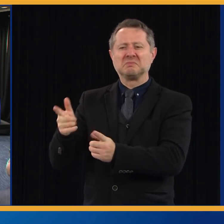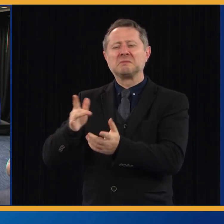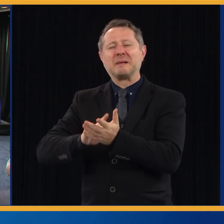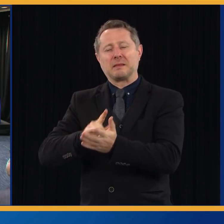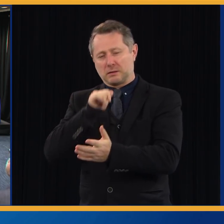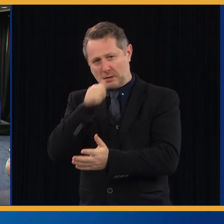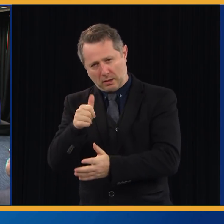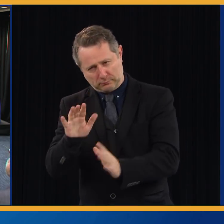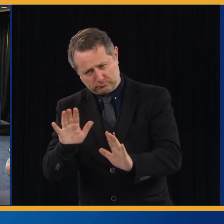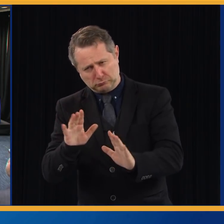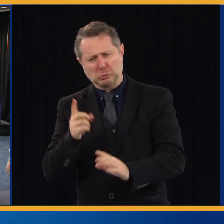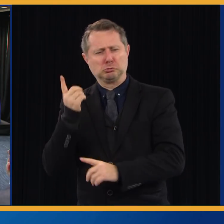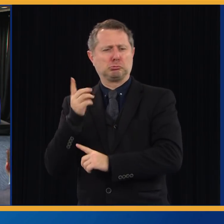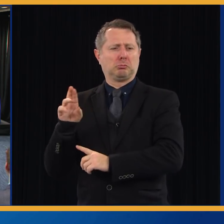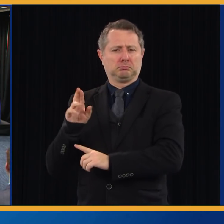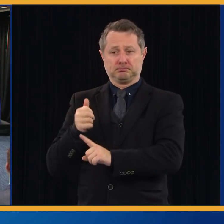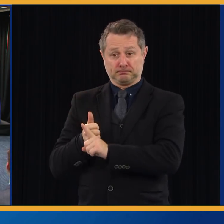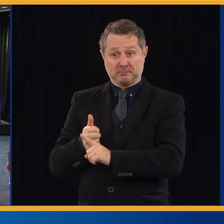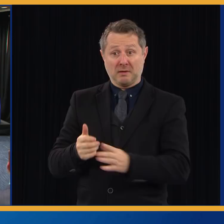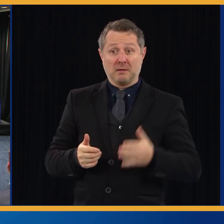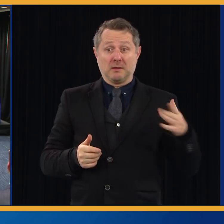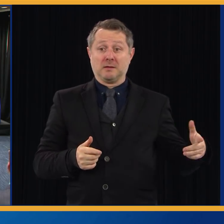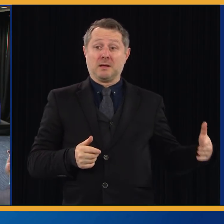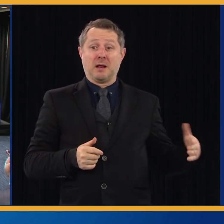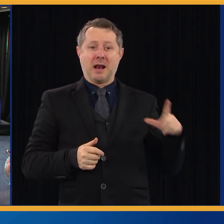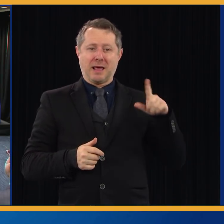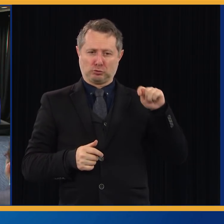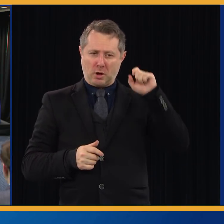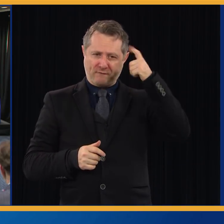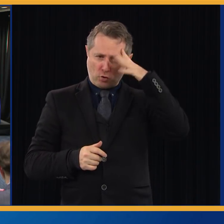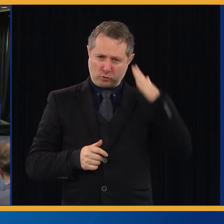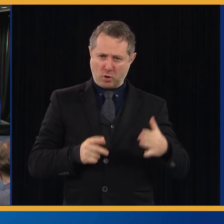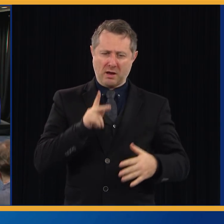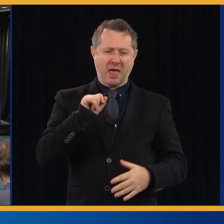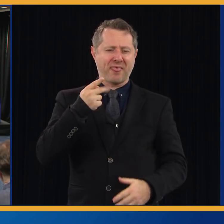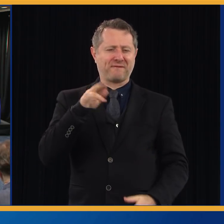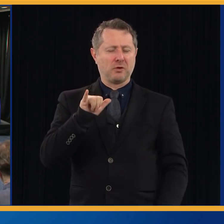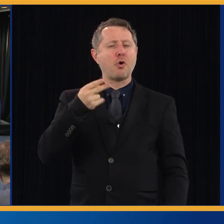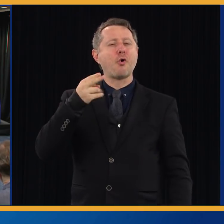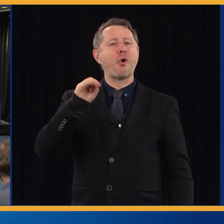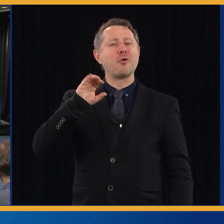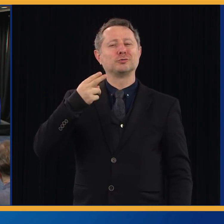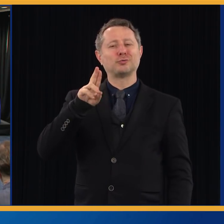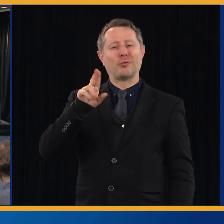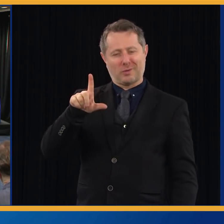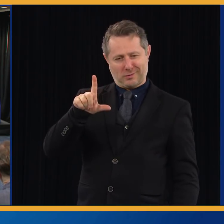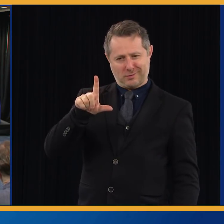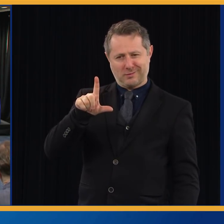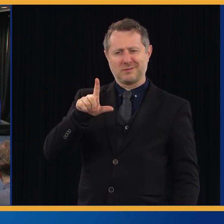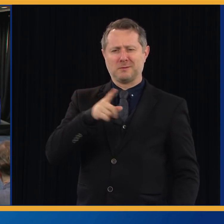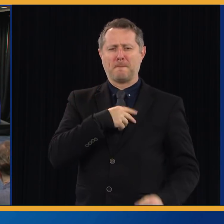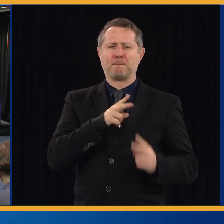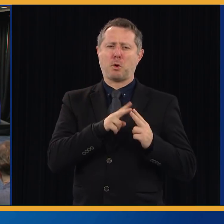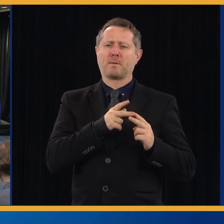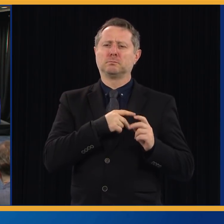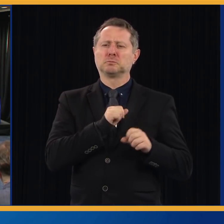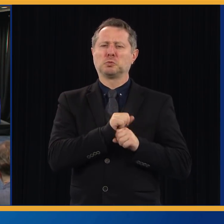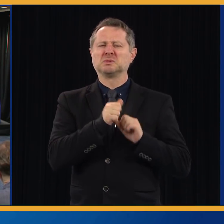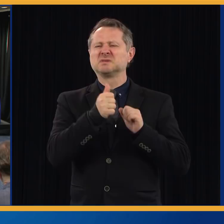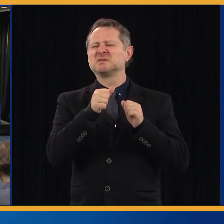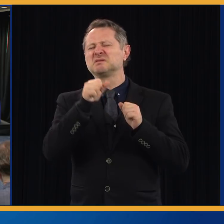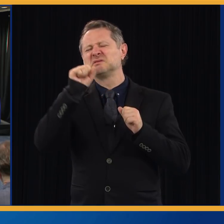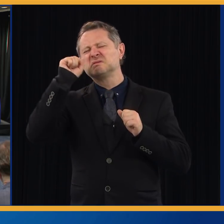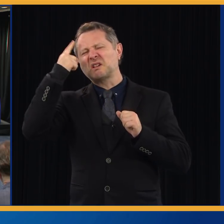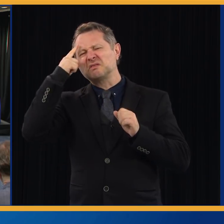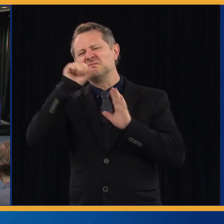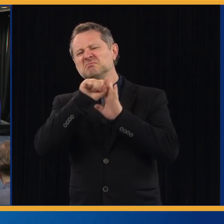still a doctor. To my left, Governor Kathy Hochul, my partner in state government, who has been a